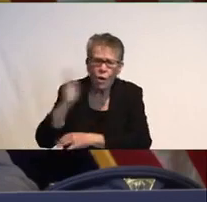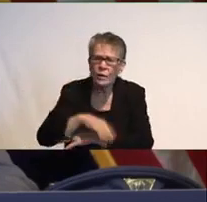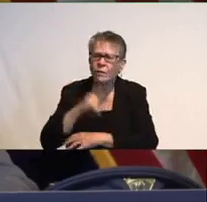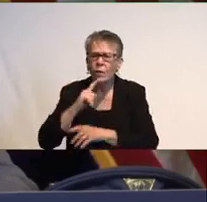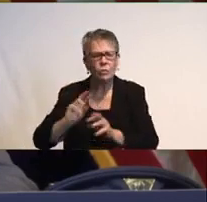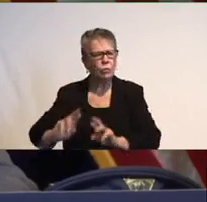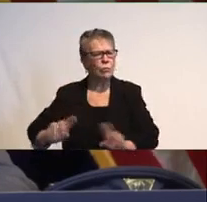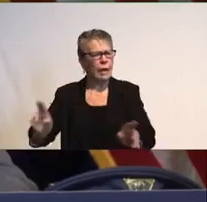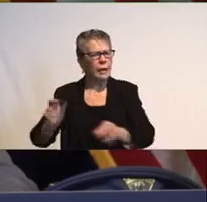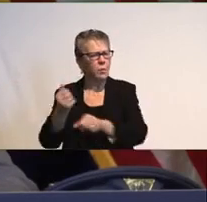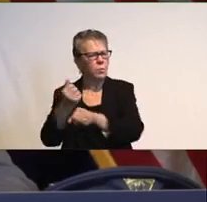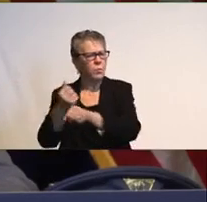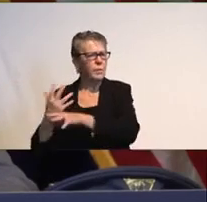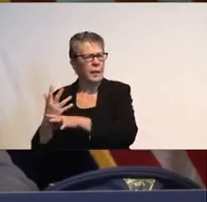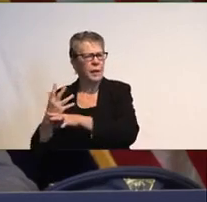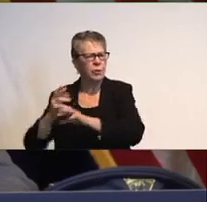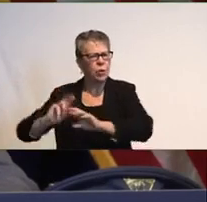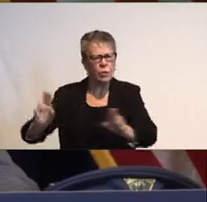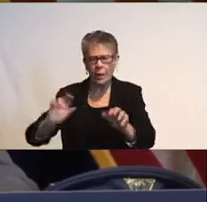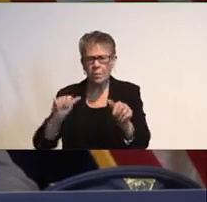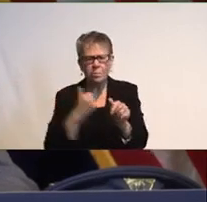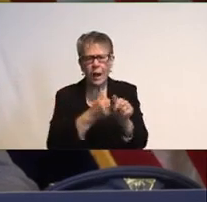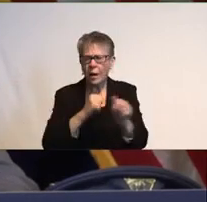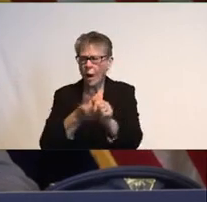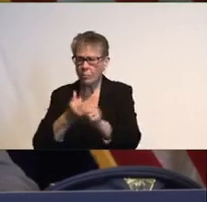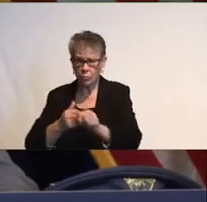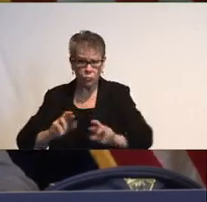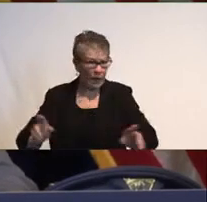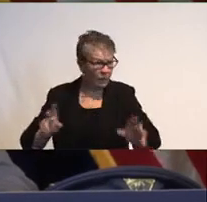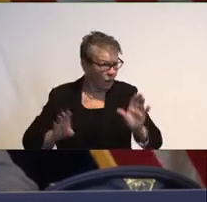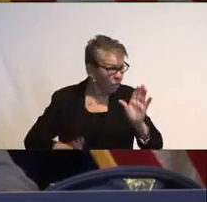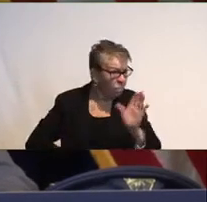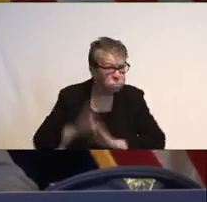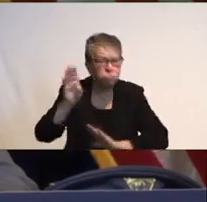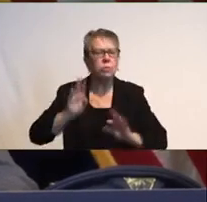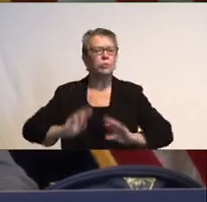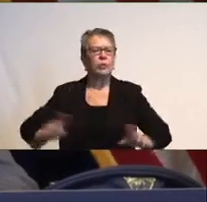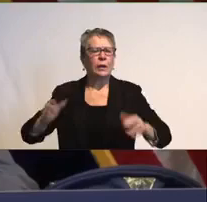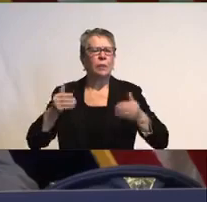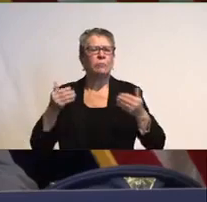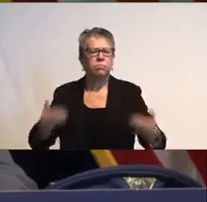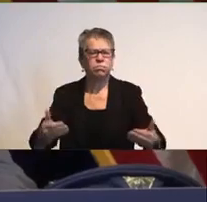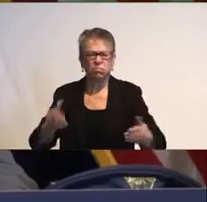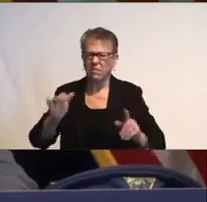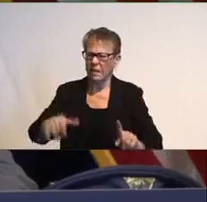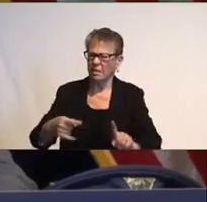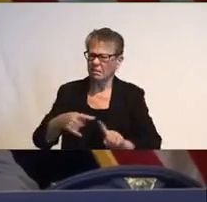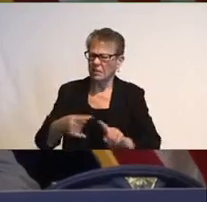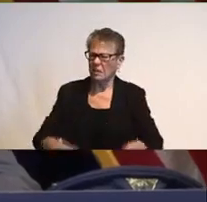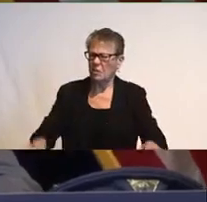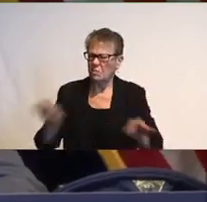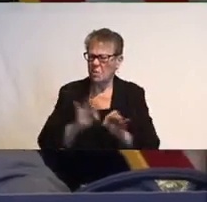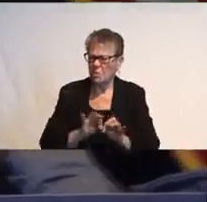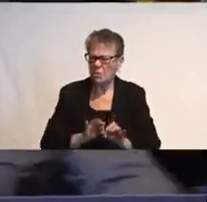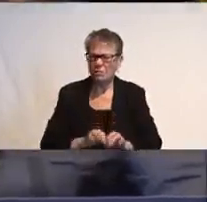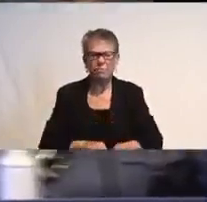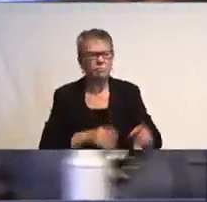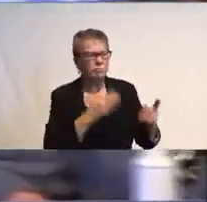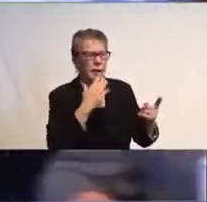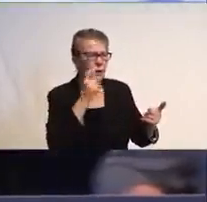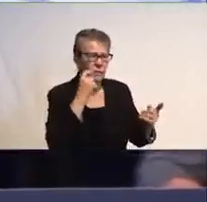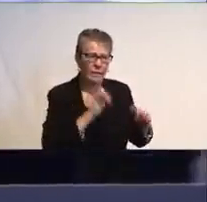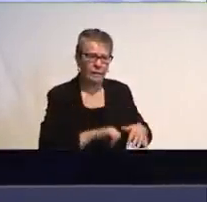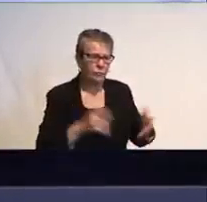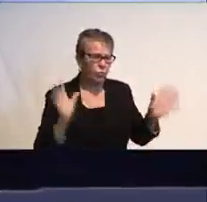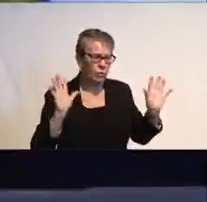standpoint in the event that we need to support our healthcare systems. That's all I have, Gov. Great to have you, Pat. Thank you for that,